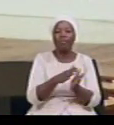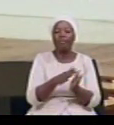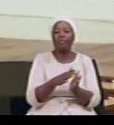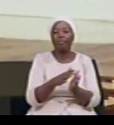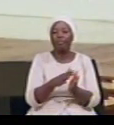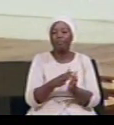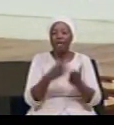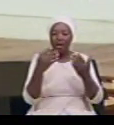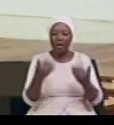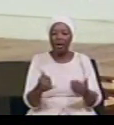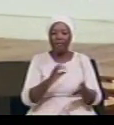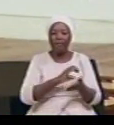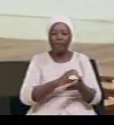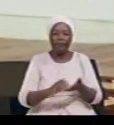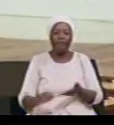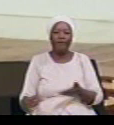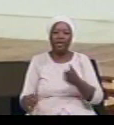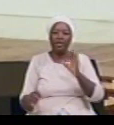verse 19.